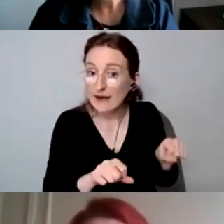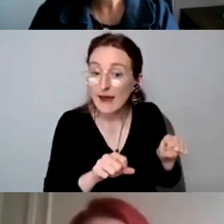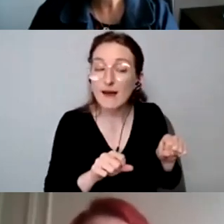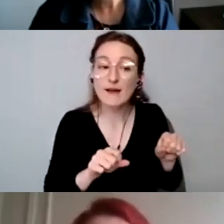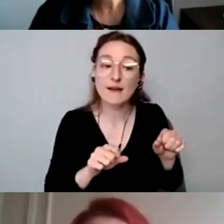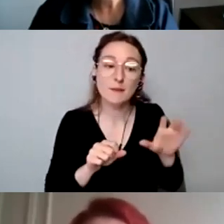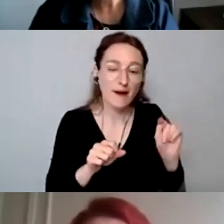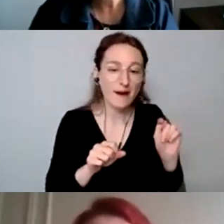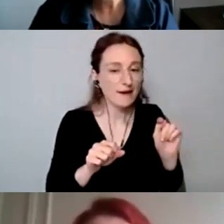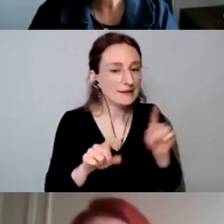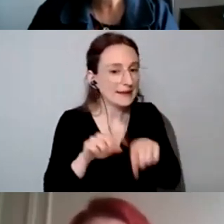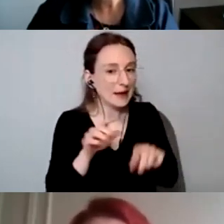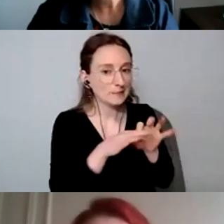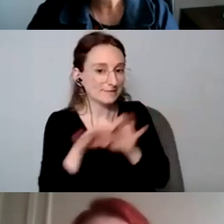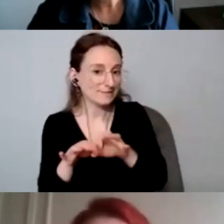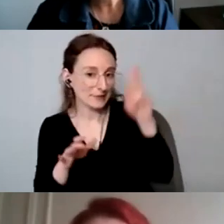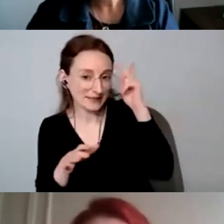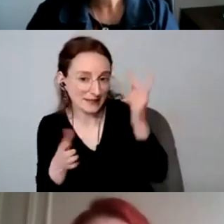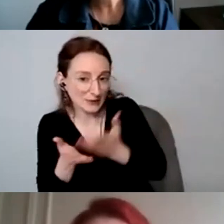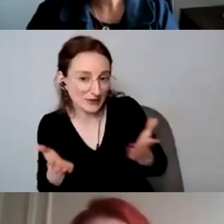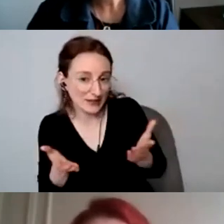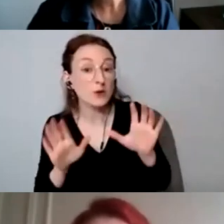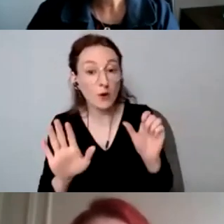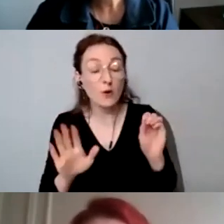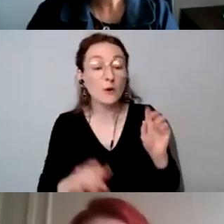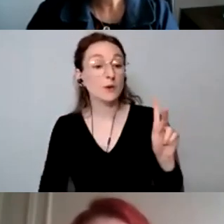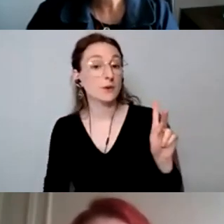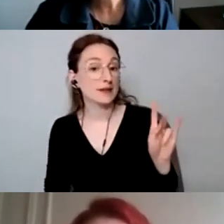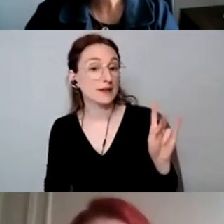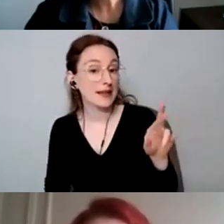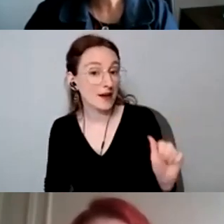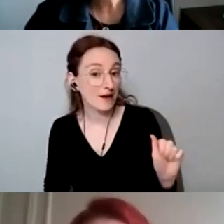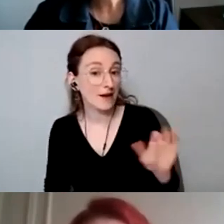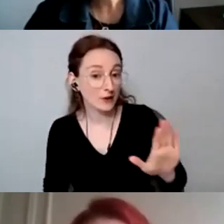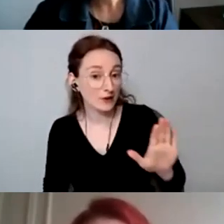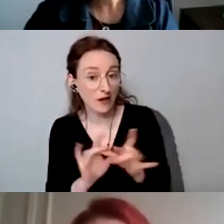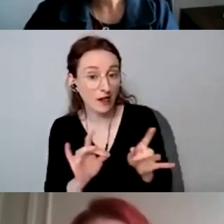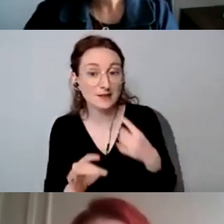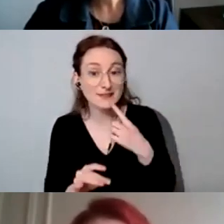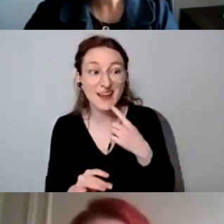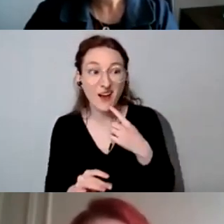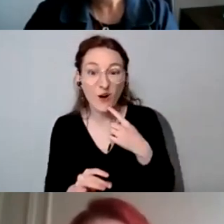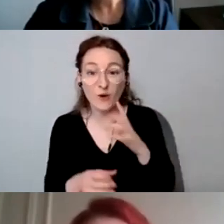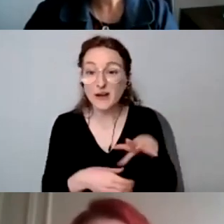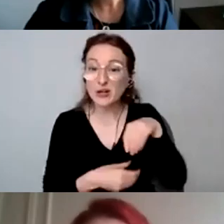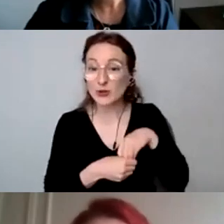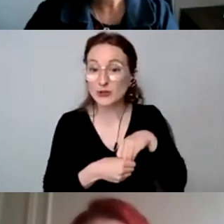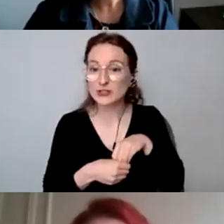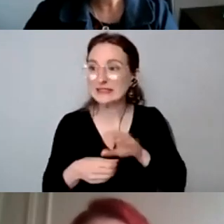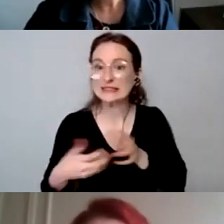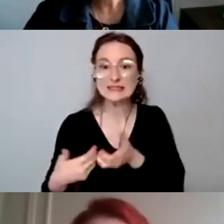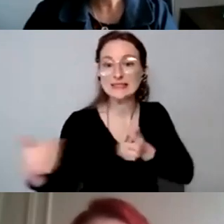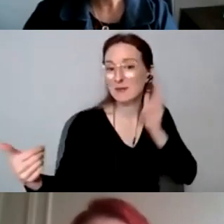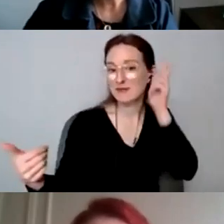Kira mentioned about the fact that inclusion is depoliticized, I absolutely see this. And